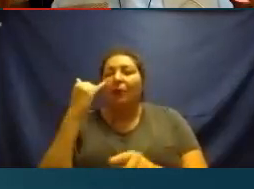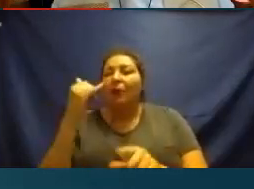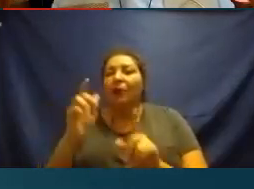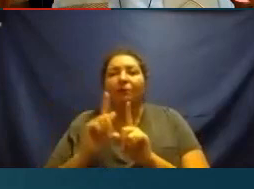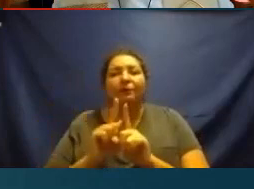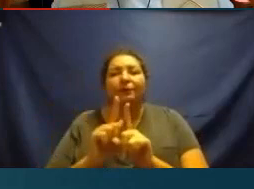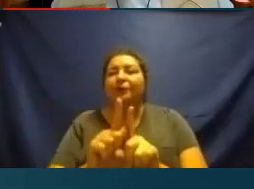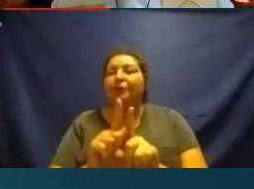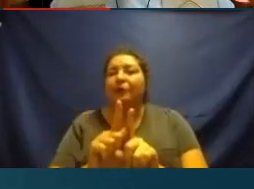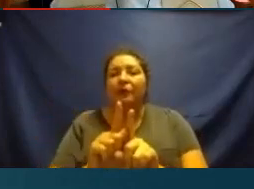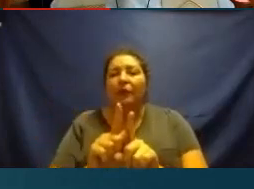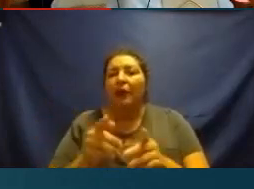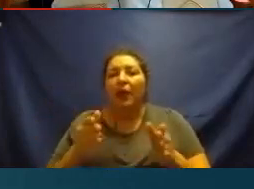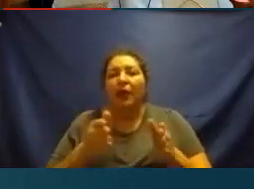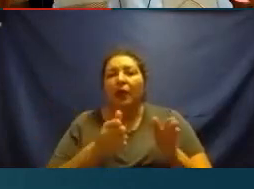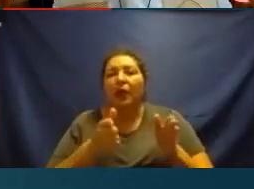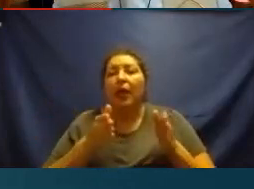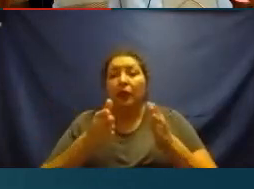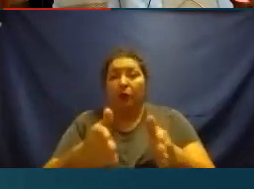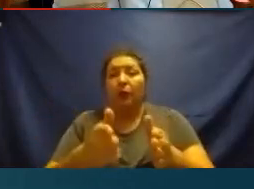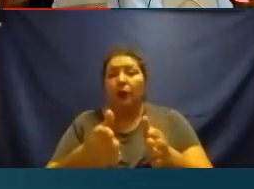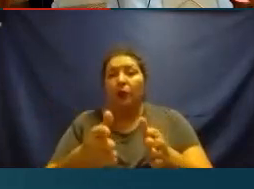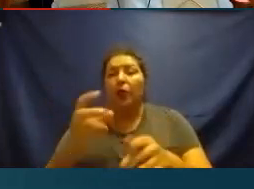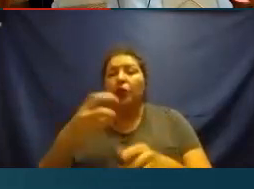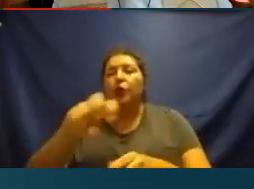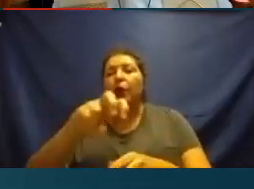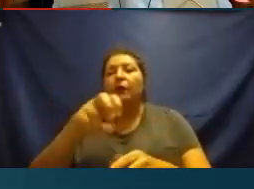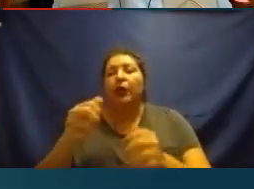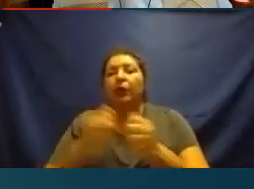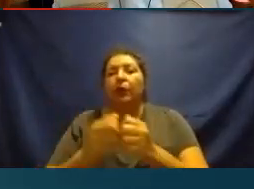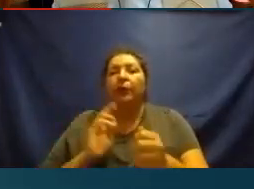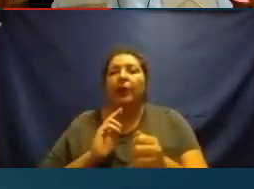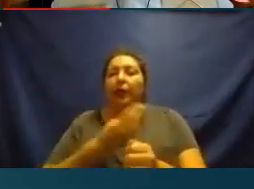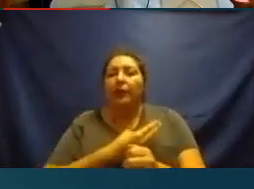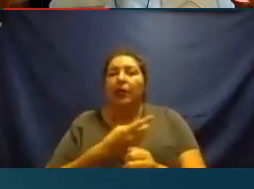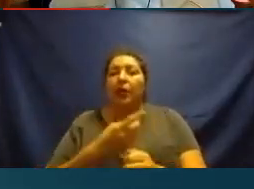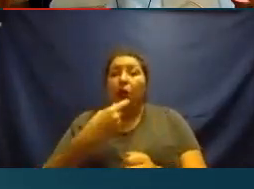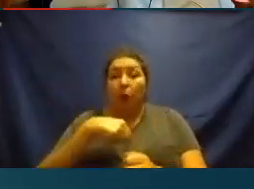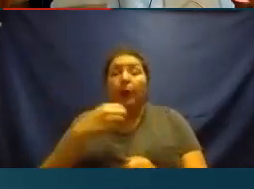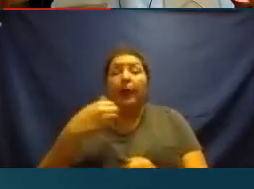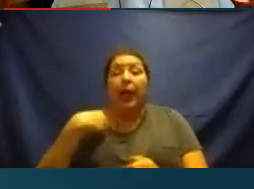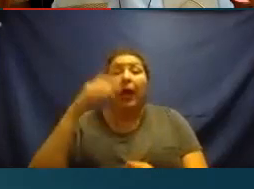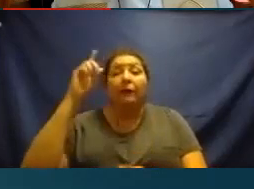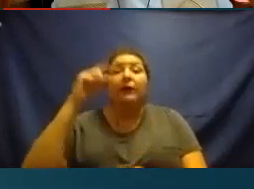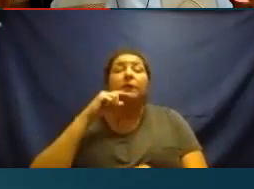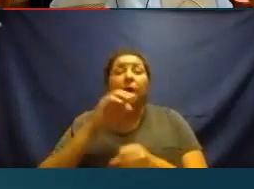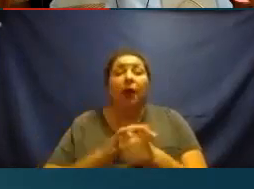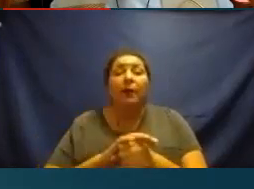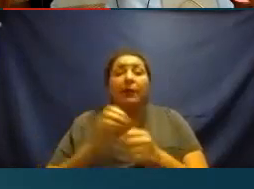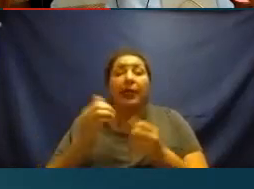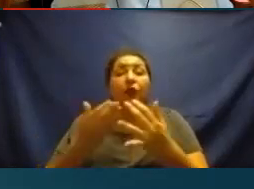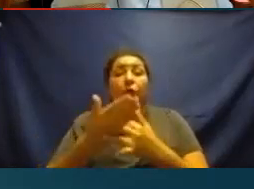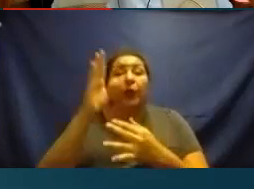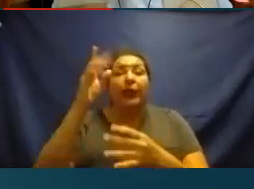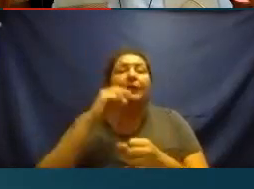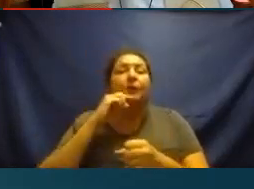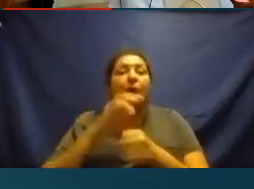road heading toward Emmaus. We have his promise, and by his promise, he gives us